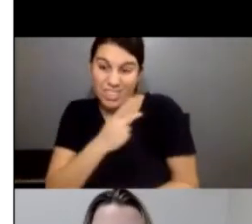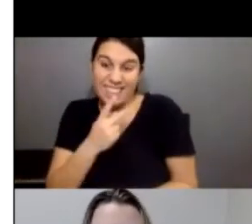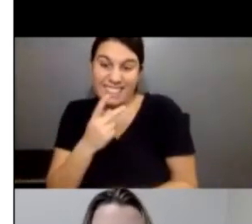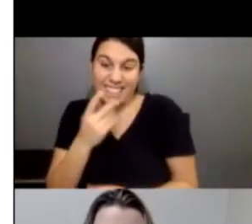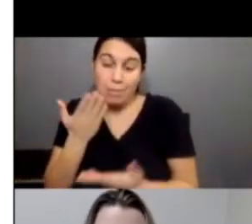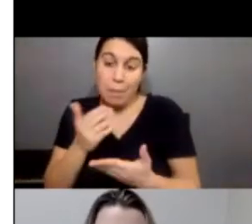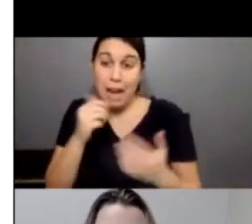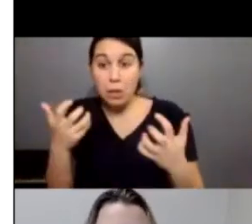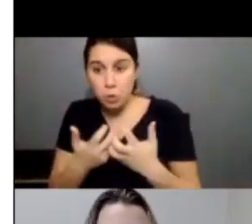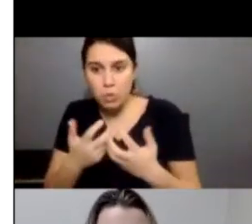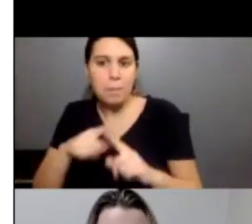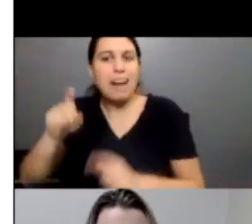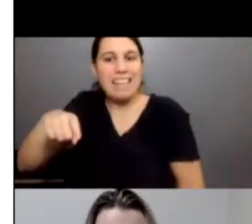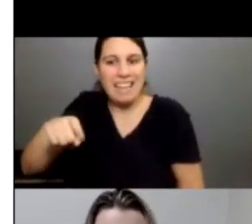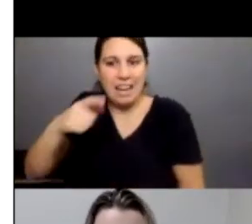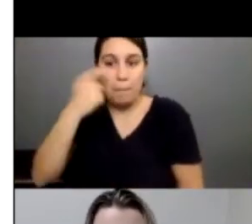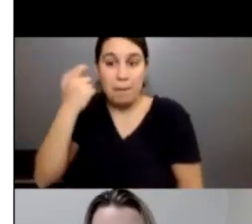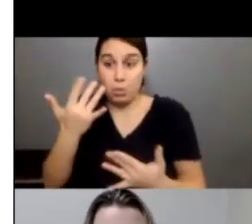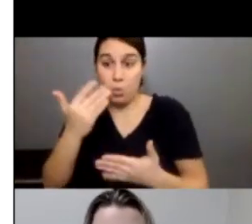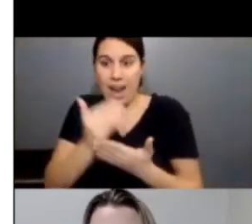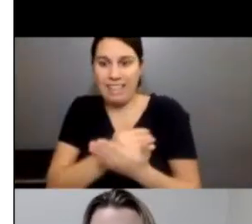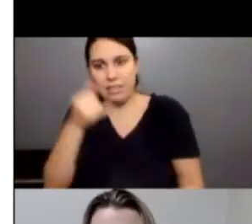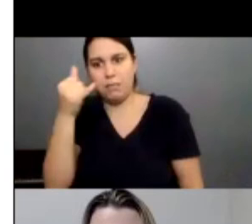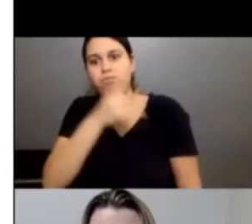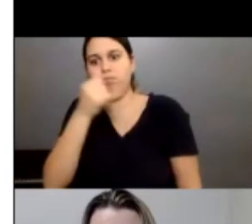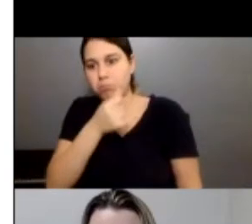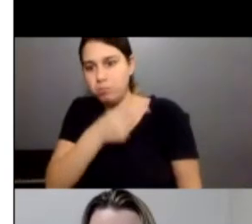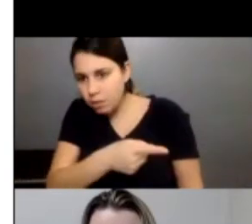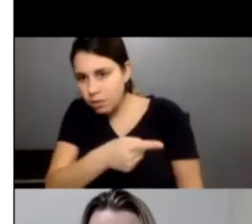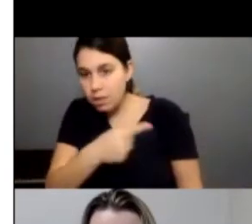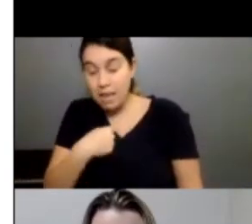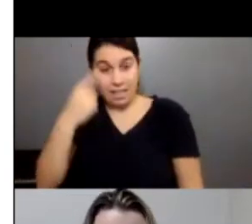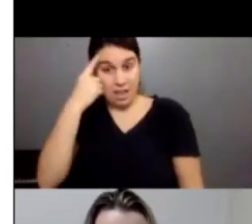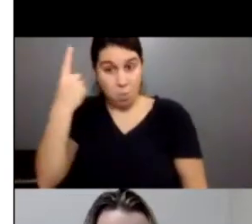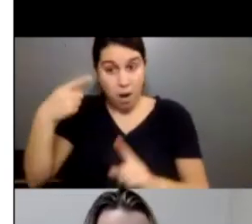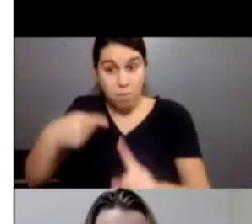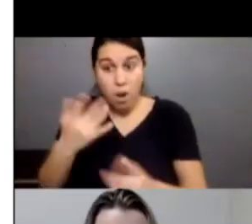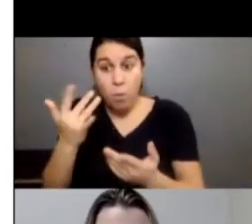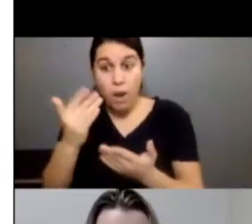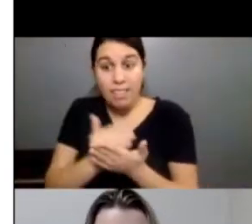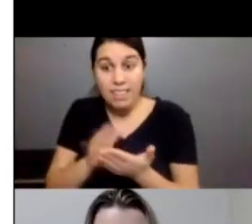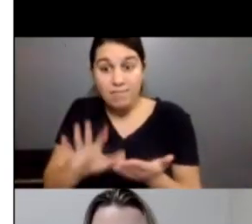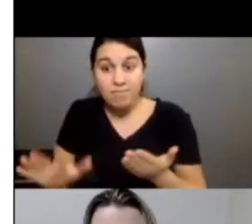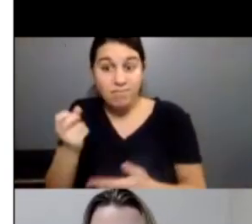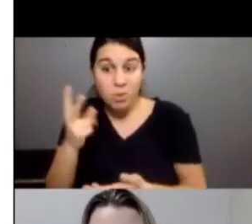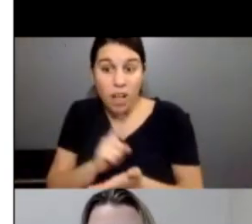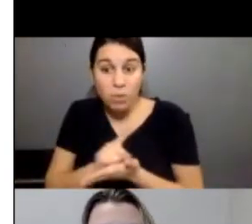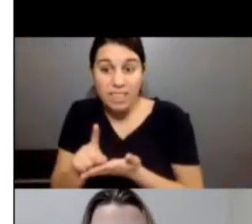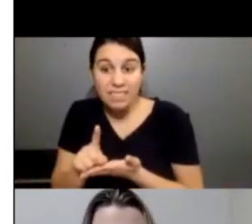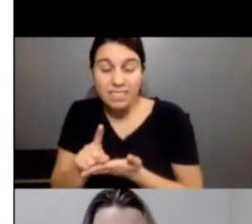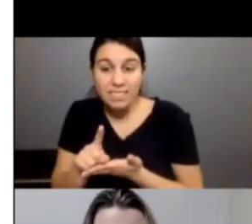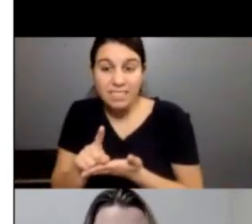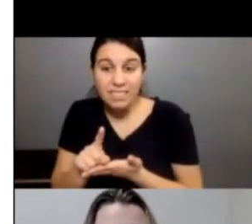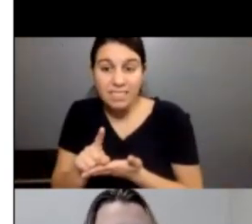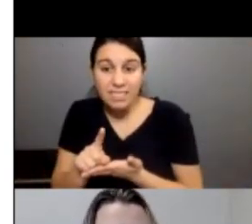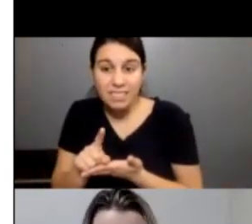quickly given the lengthy wait list at the time. So I recall at one point, I think our wait list was around 12 weeks. Which is